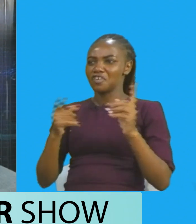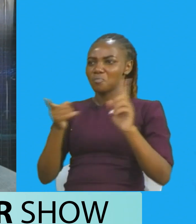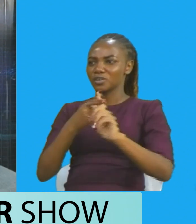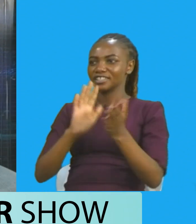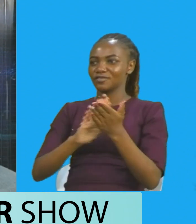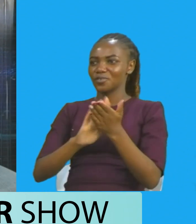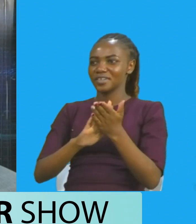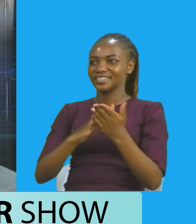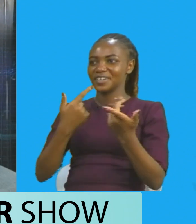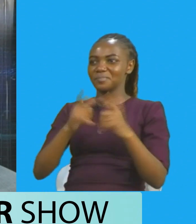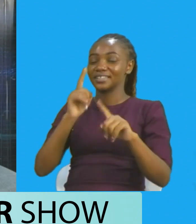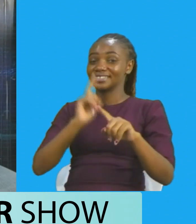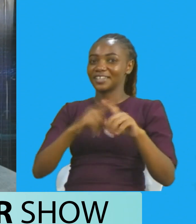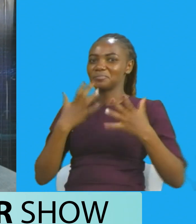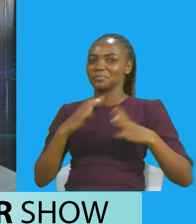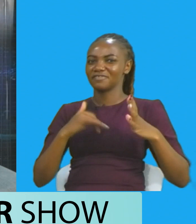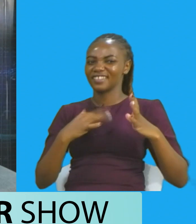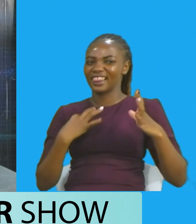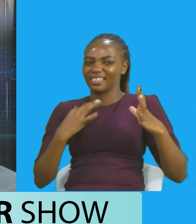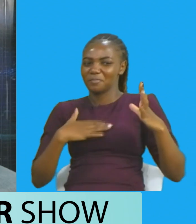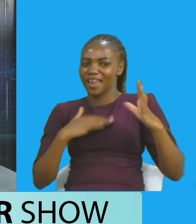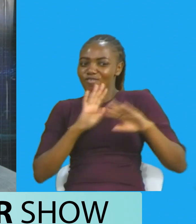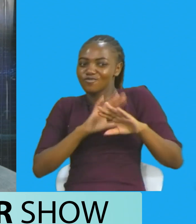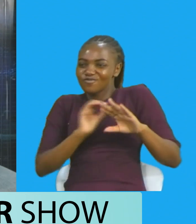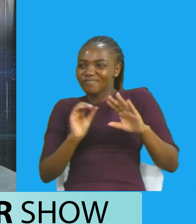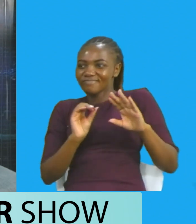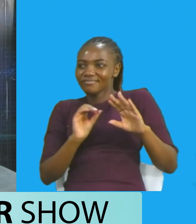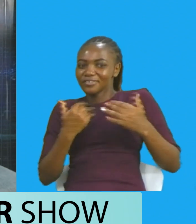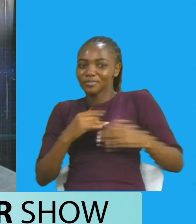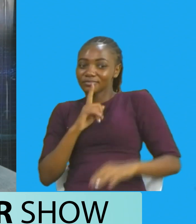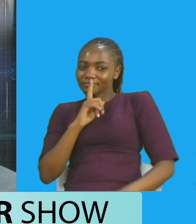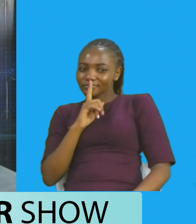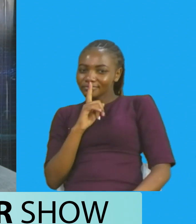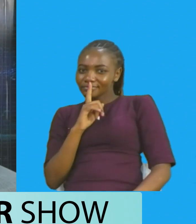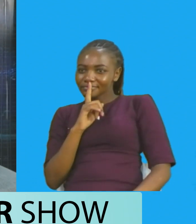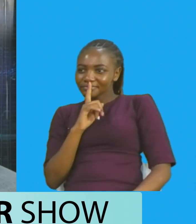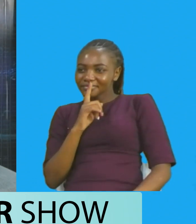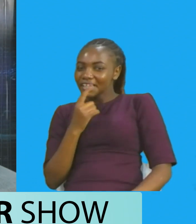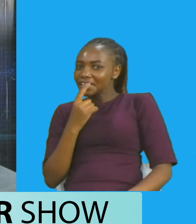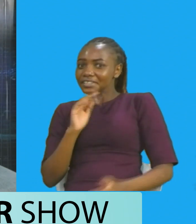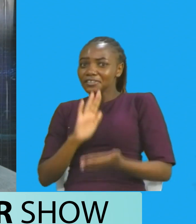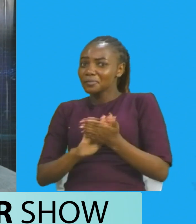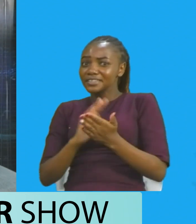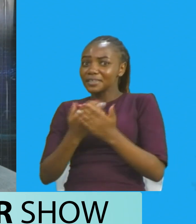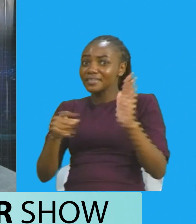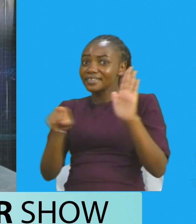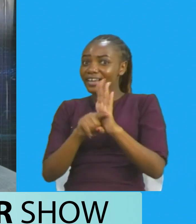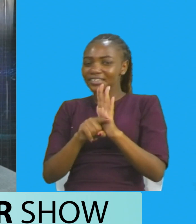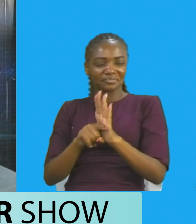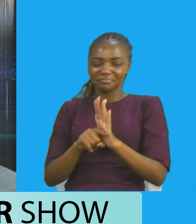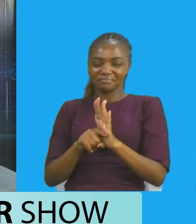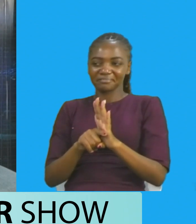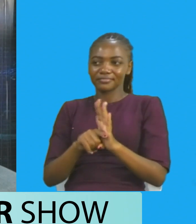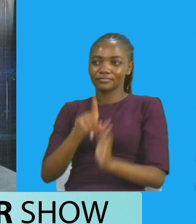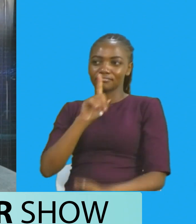somebody has a negative comment, they tend to keep it to themselves. And nobody will tell you look bad. They rather abstain from telling you, commenting about anything